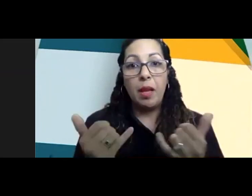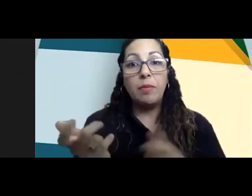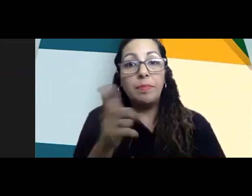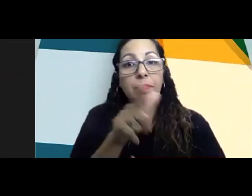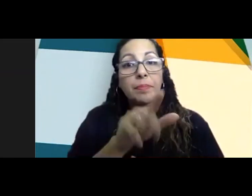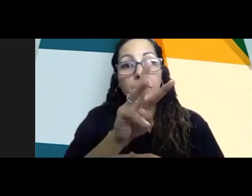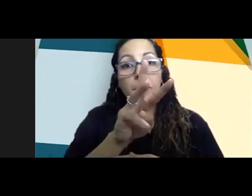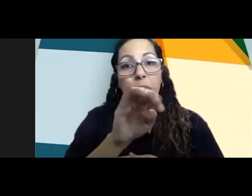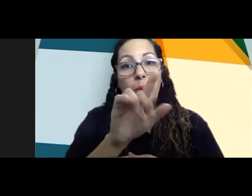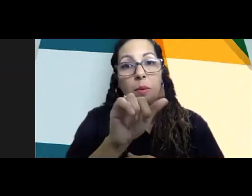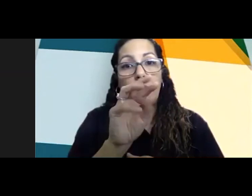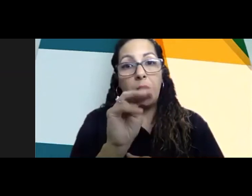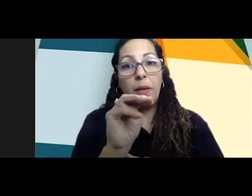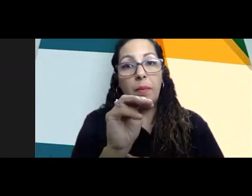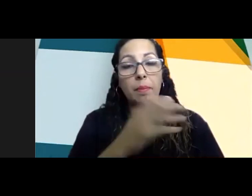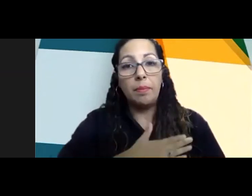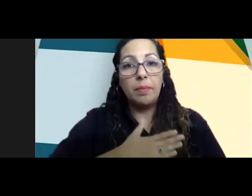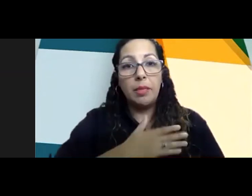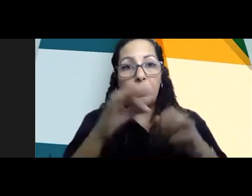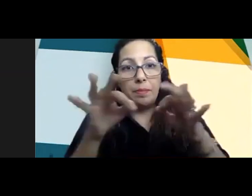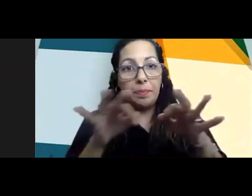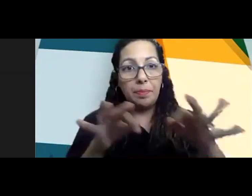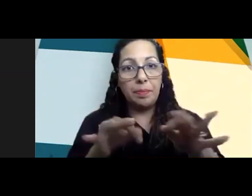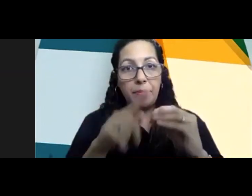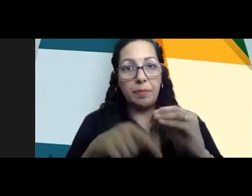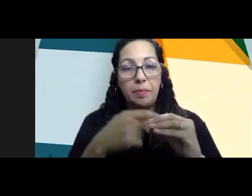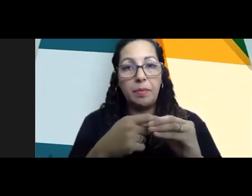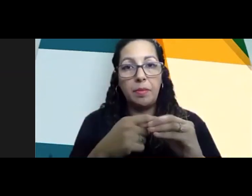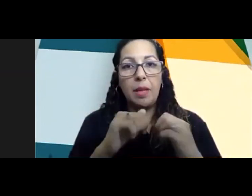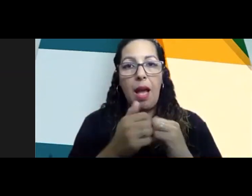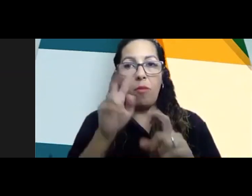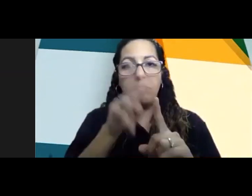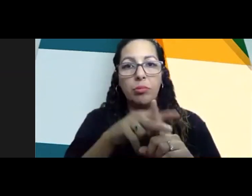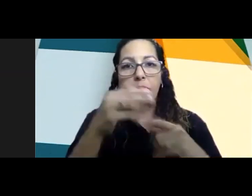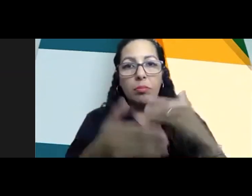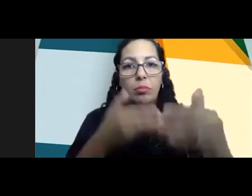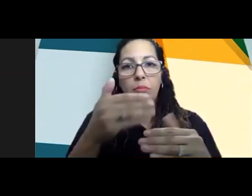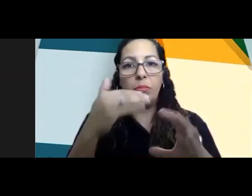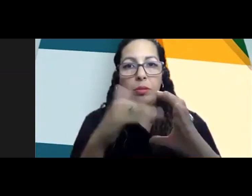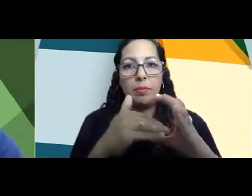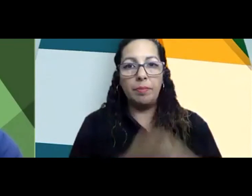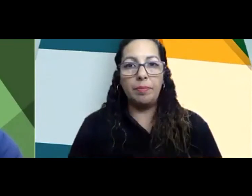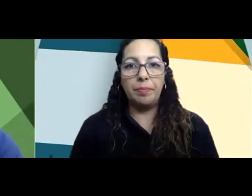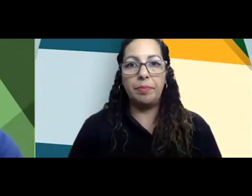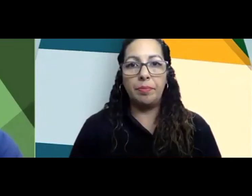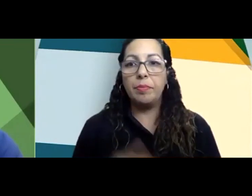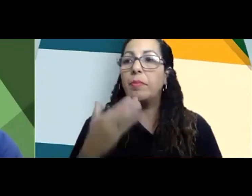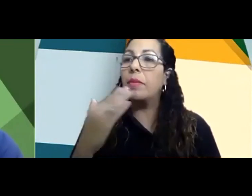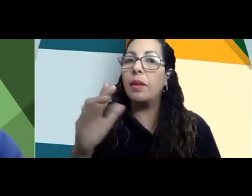will explain to you the proposal electronic submission process. Thank you,